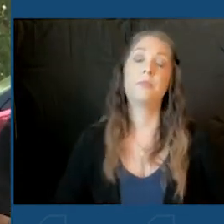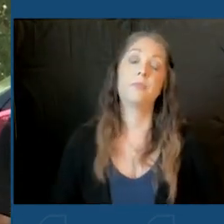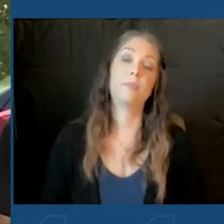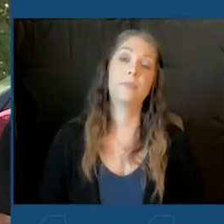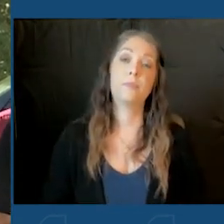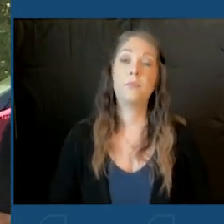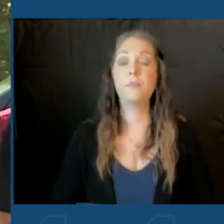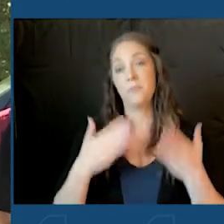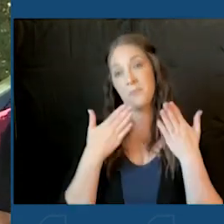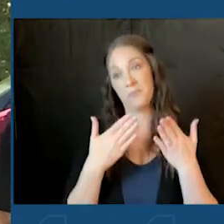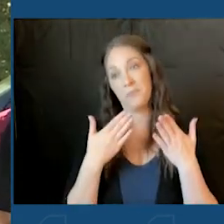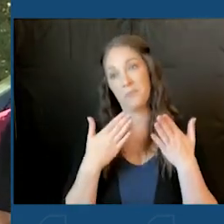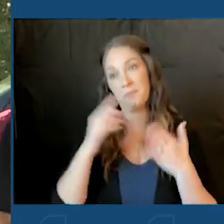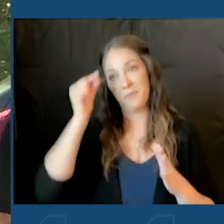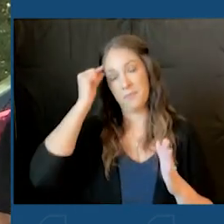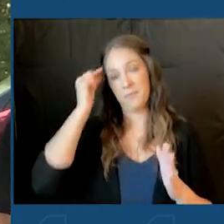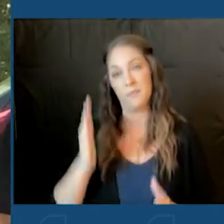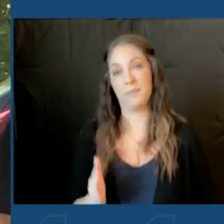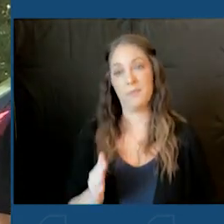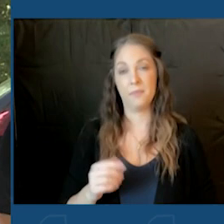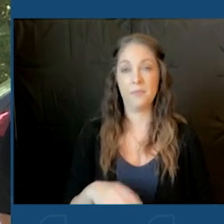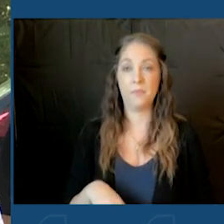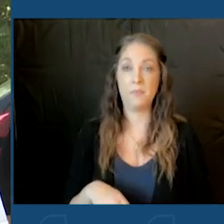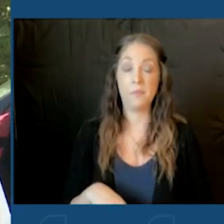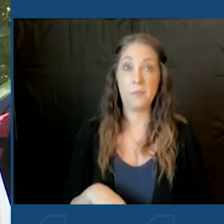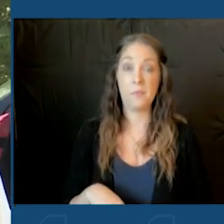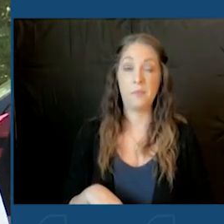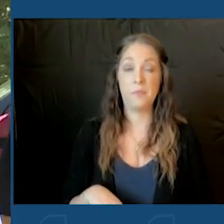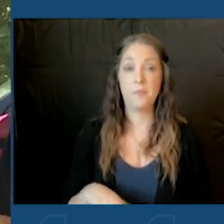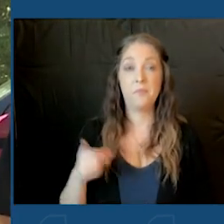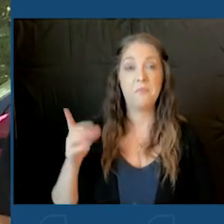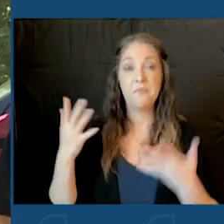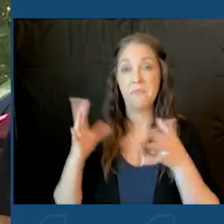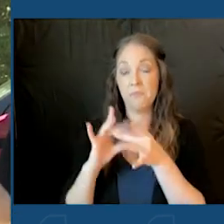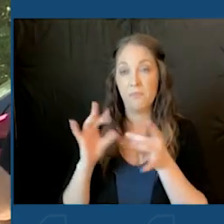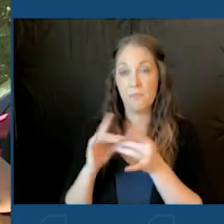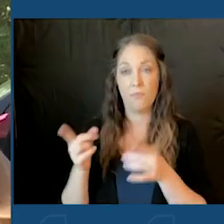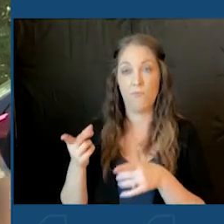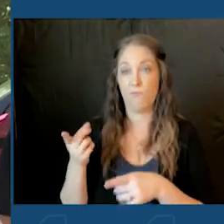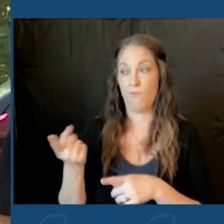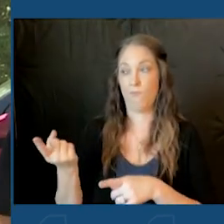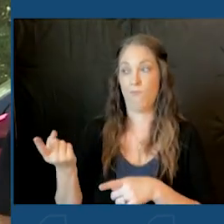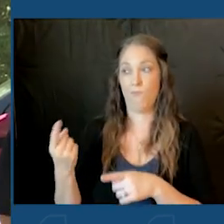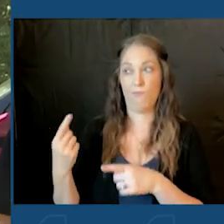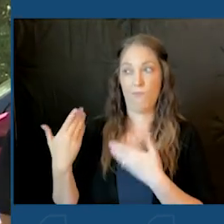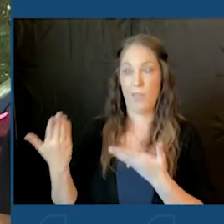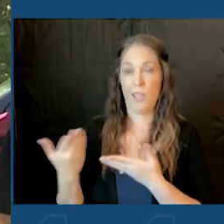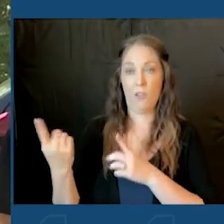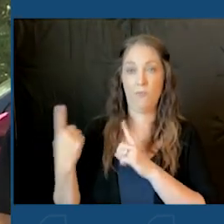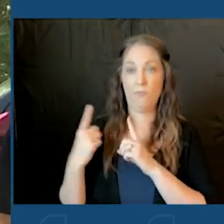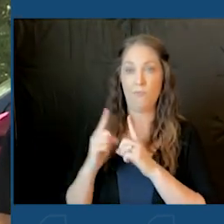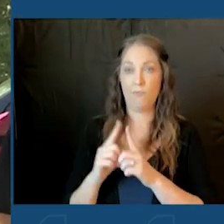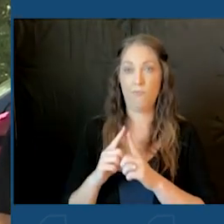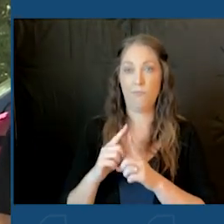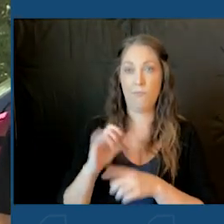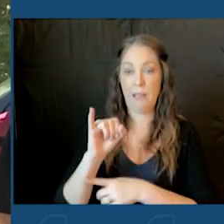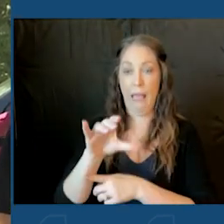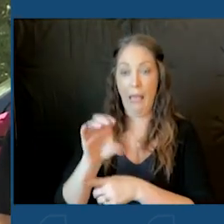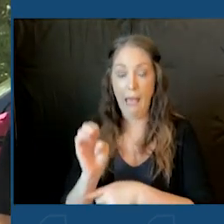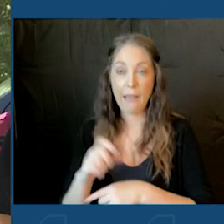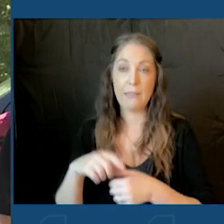Thank you very much, Governor. As the governor said, she has been here through now ice storms,